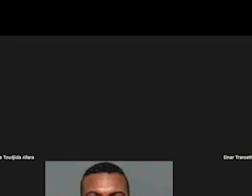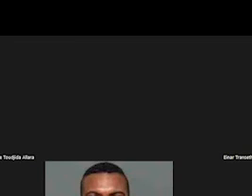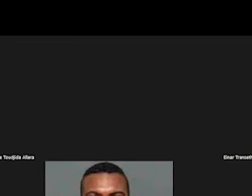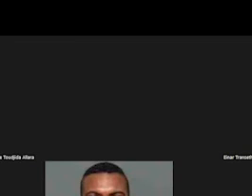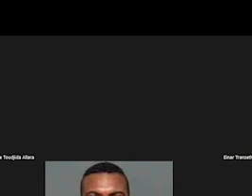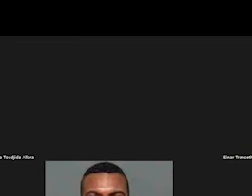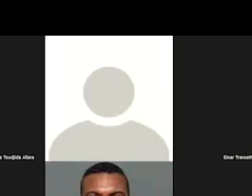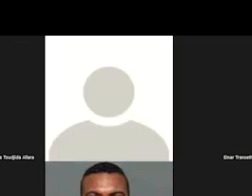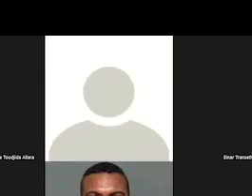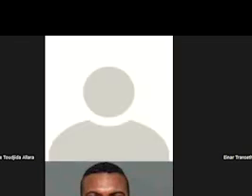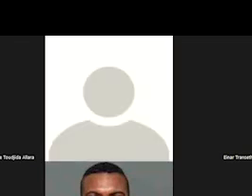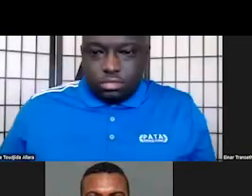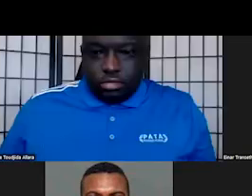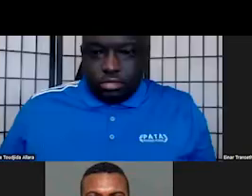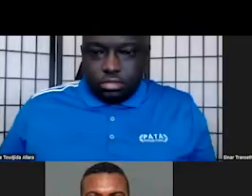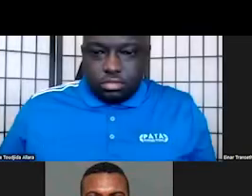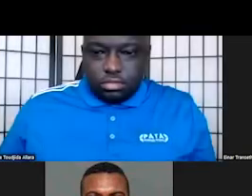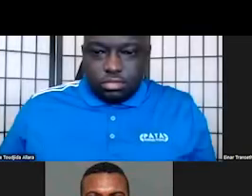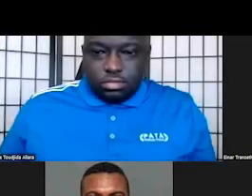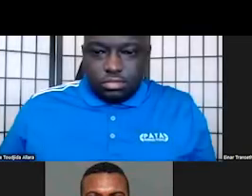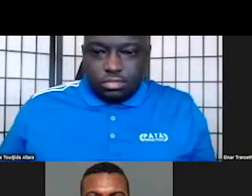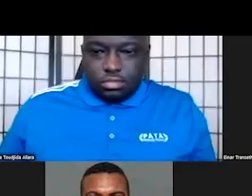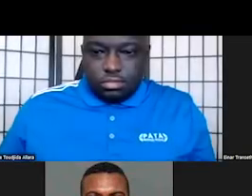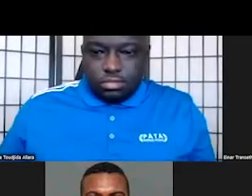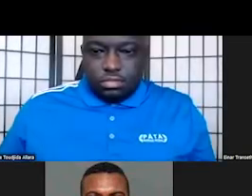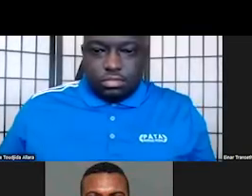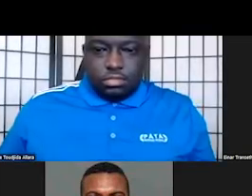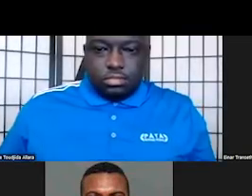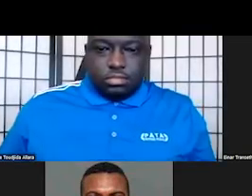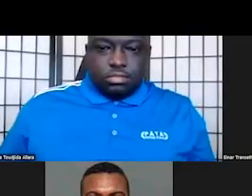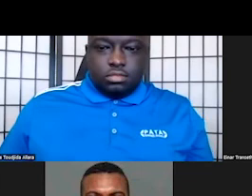If I could get help with enabling, yes, thank you.